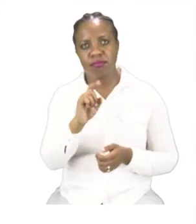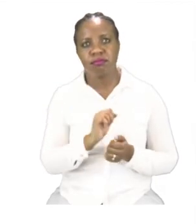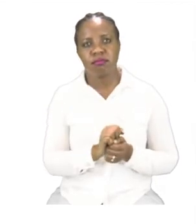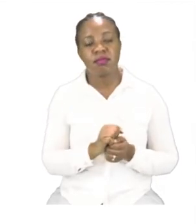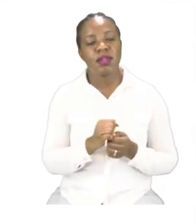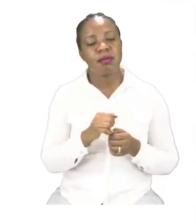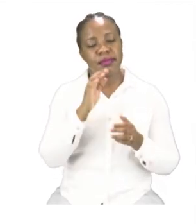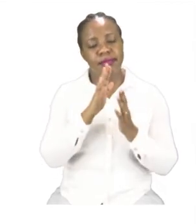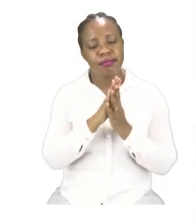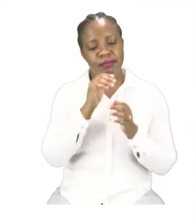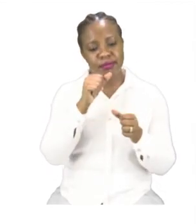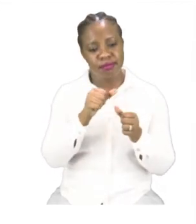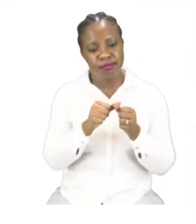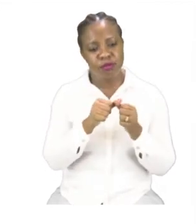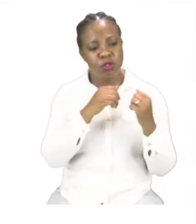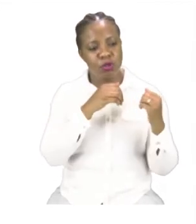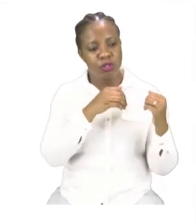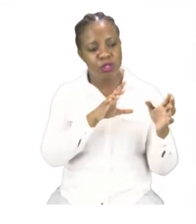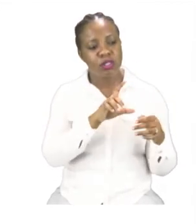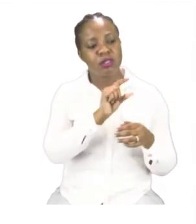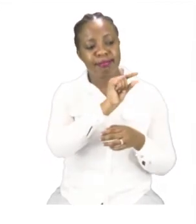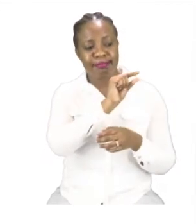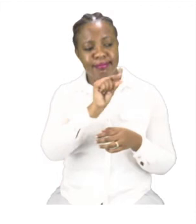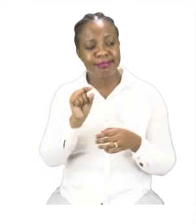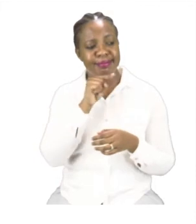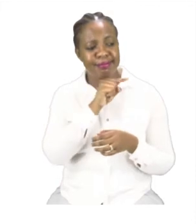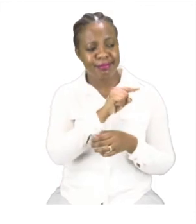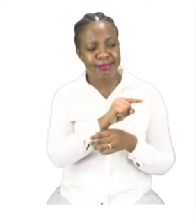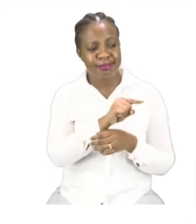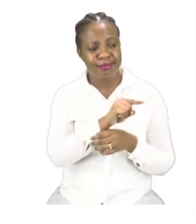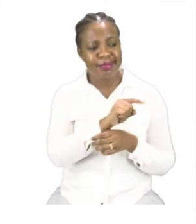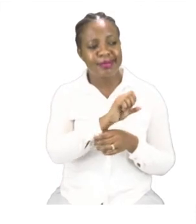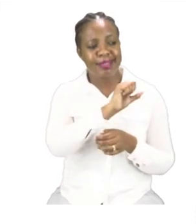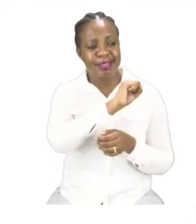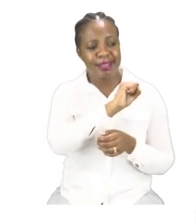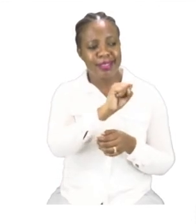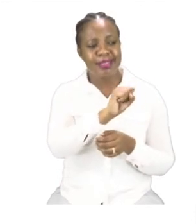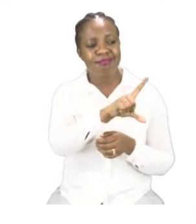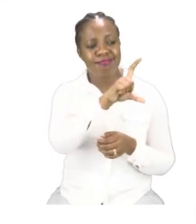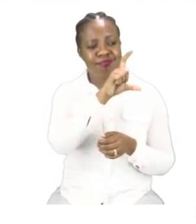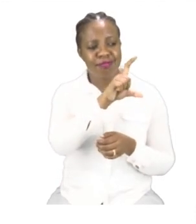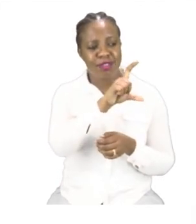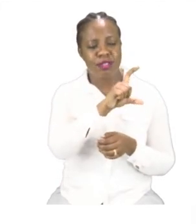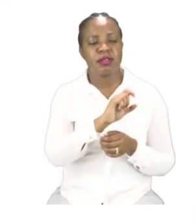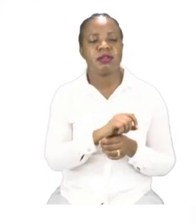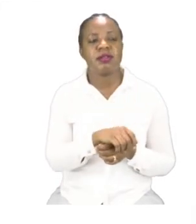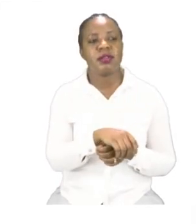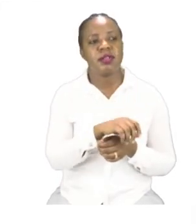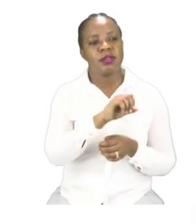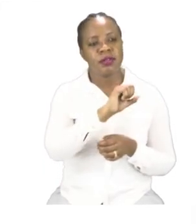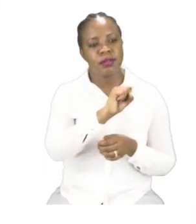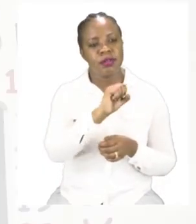capital letter S for the word she. The rest of these you're going to do by